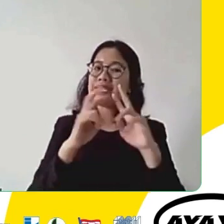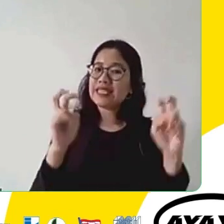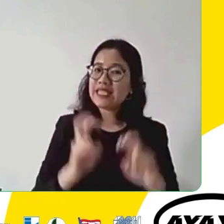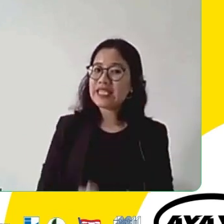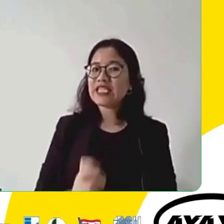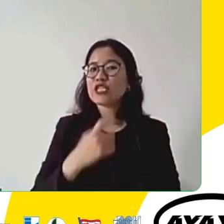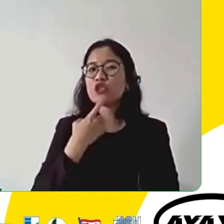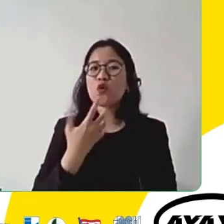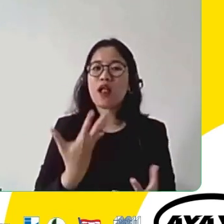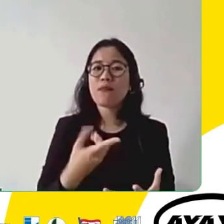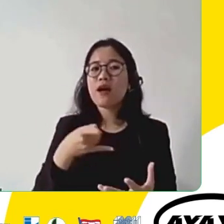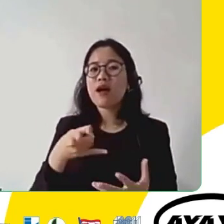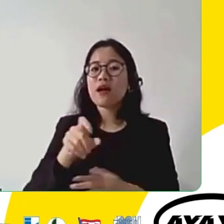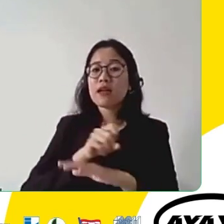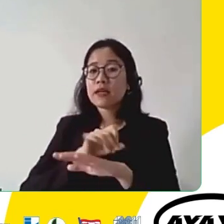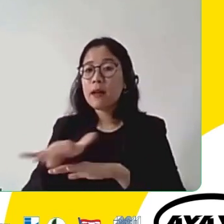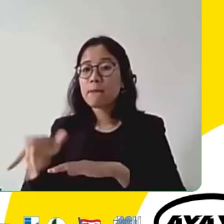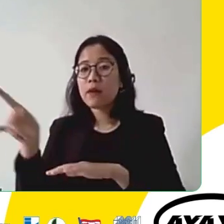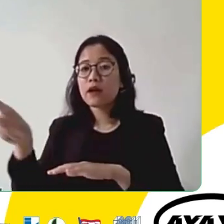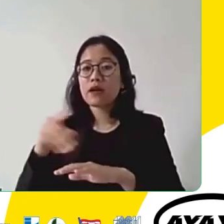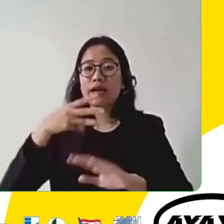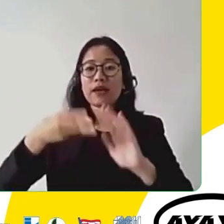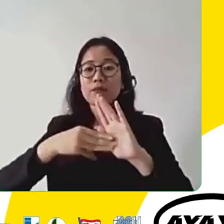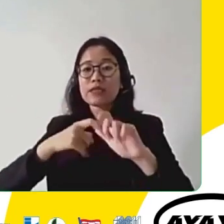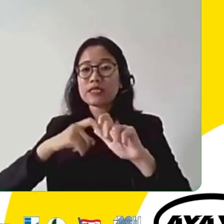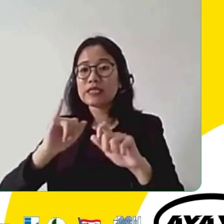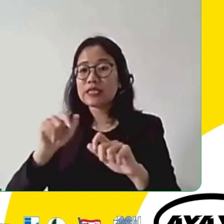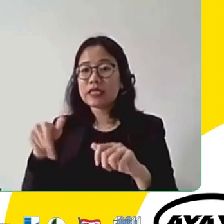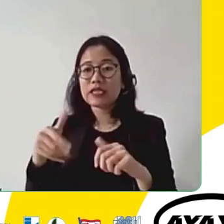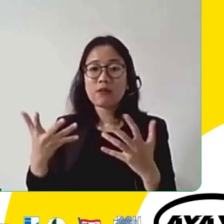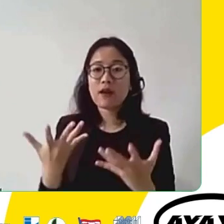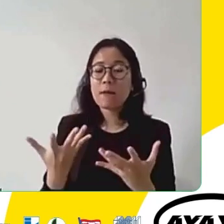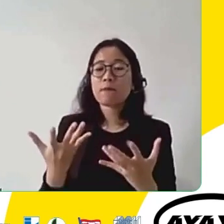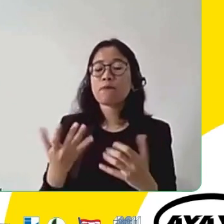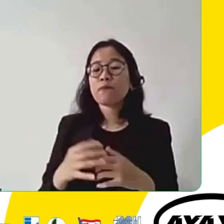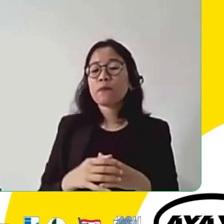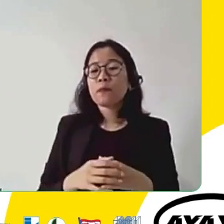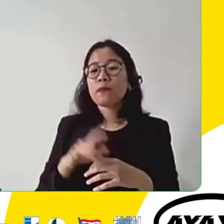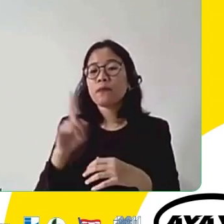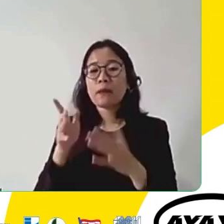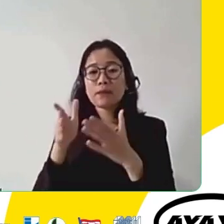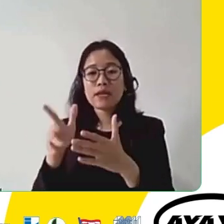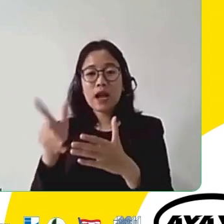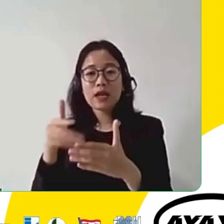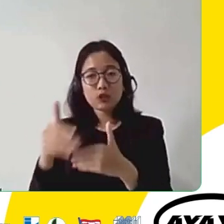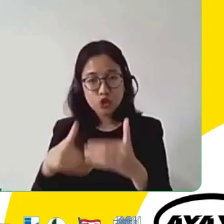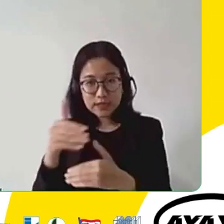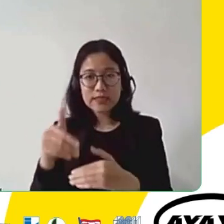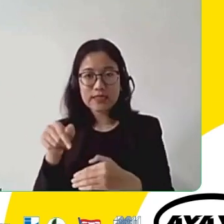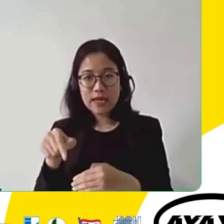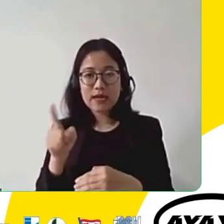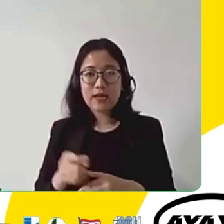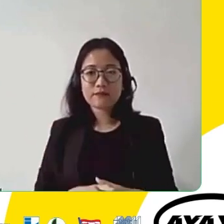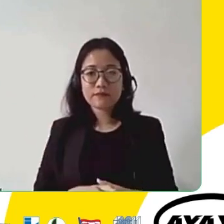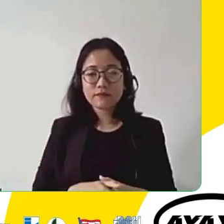the part of diseases related air pollution, we found that in